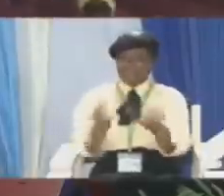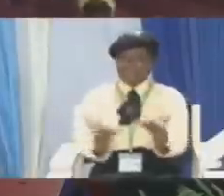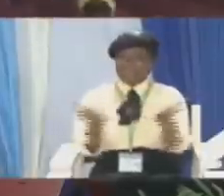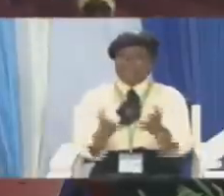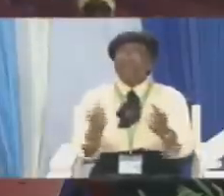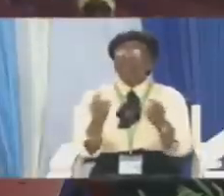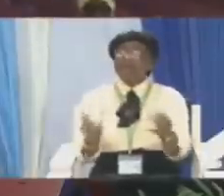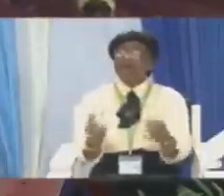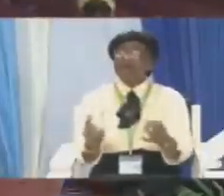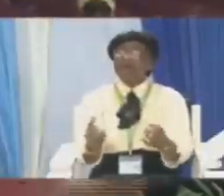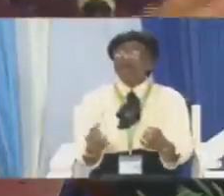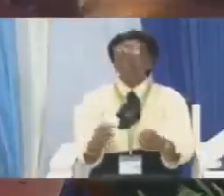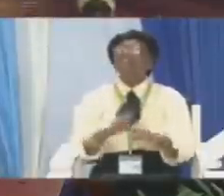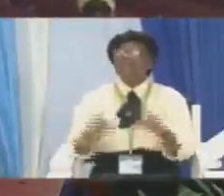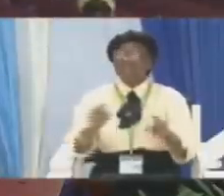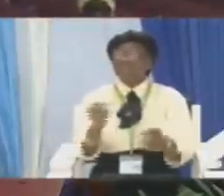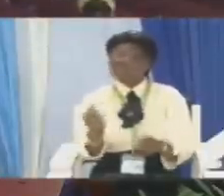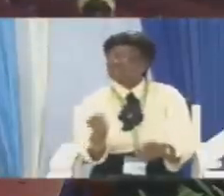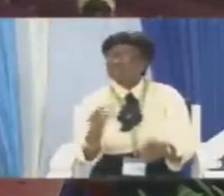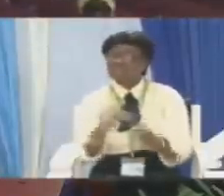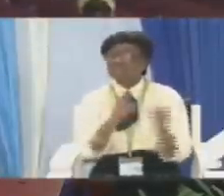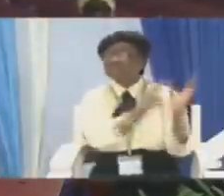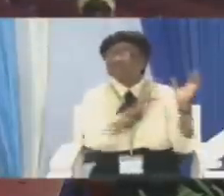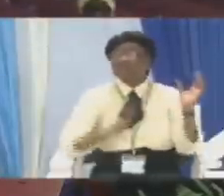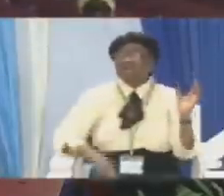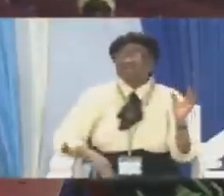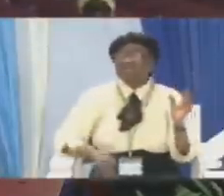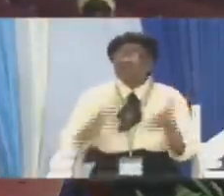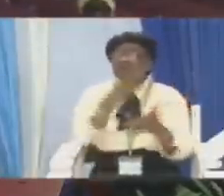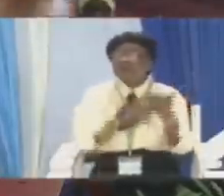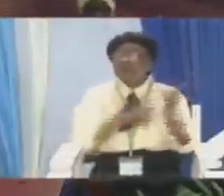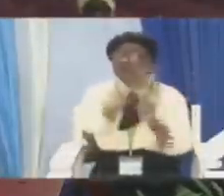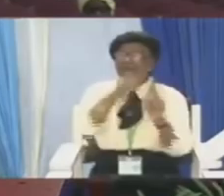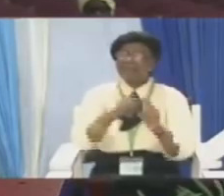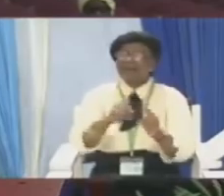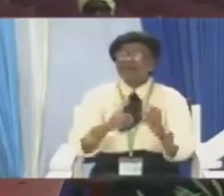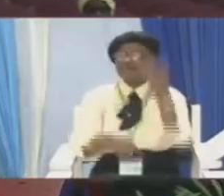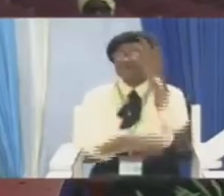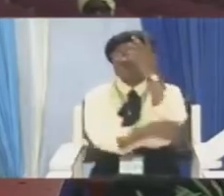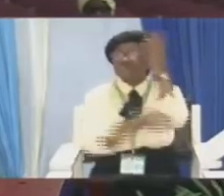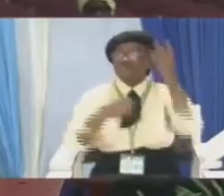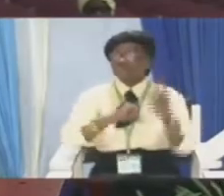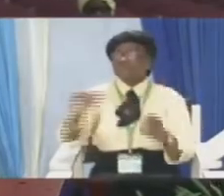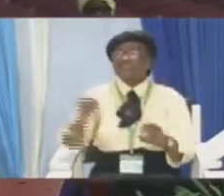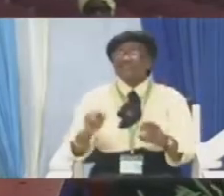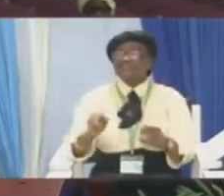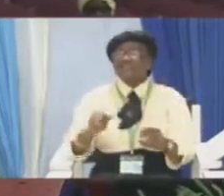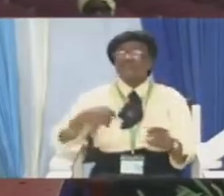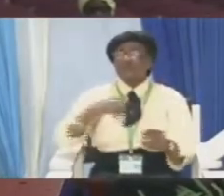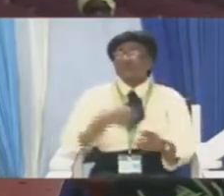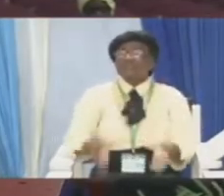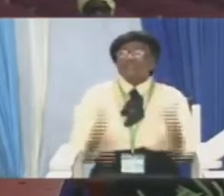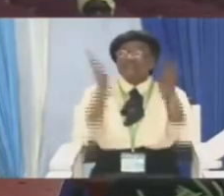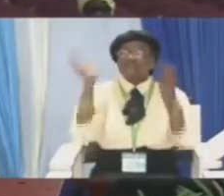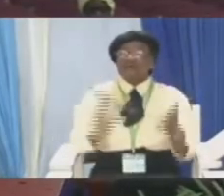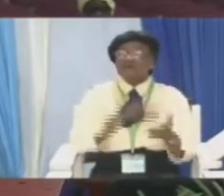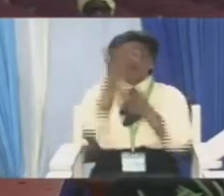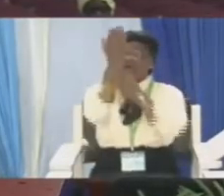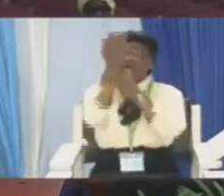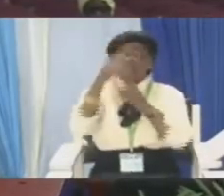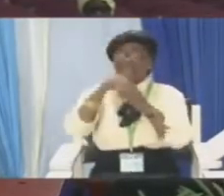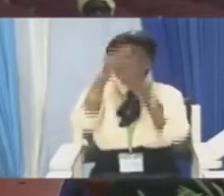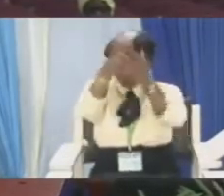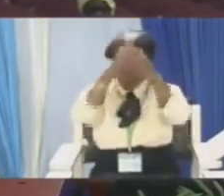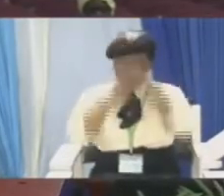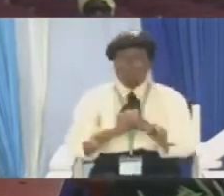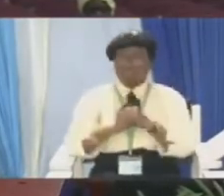fornication? What about this stealing? We lift our hands in worship and in glorifying God.